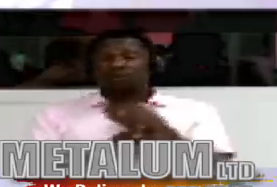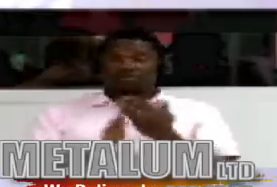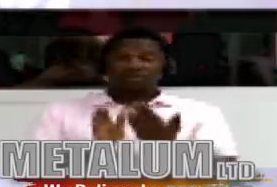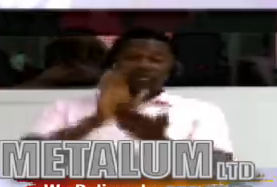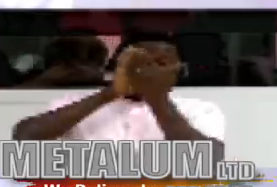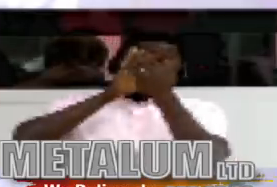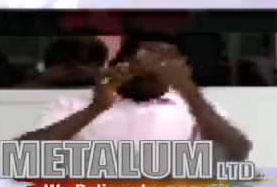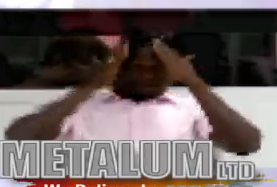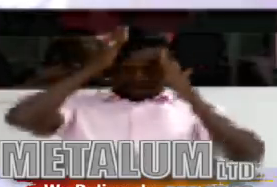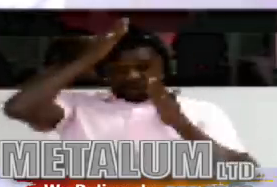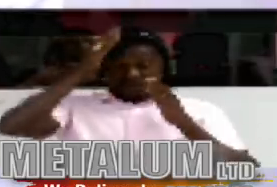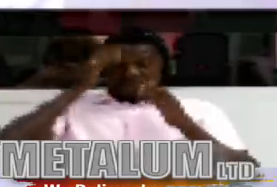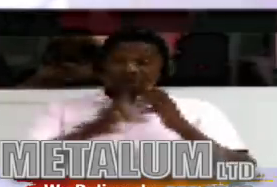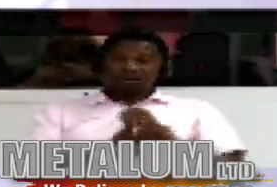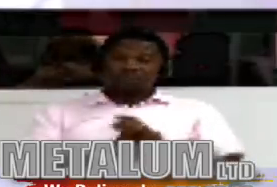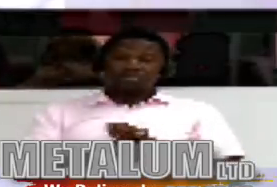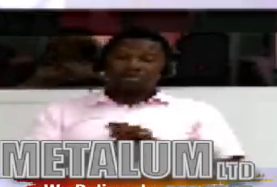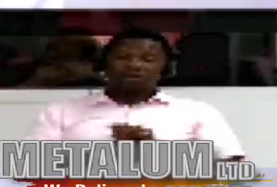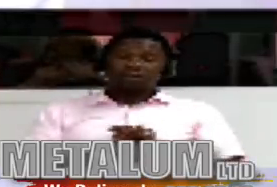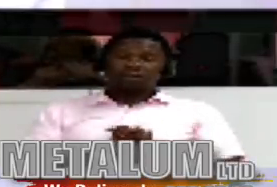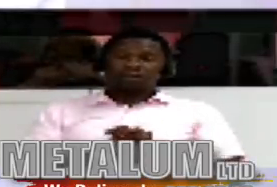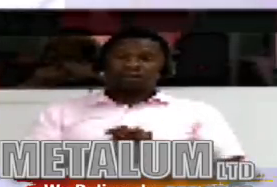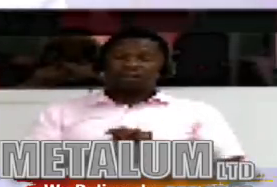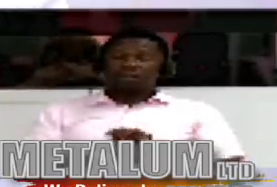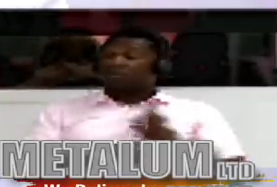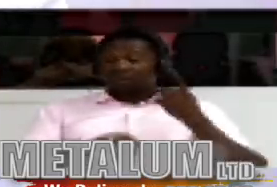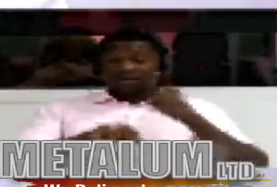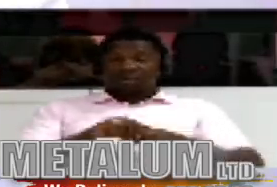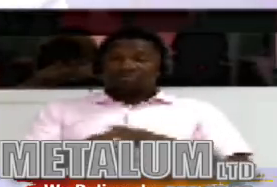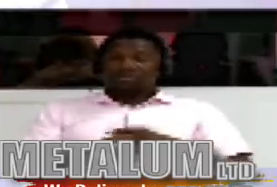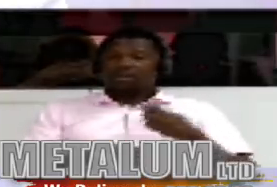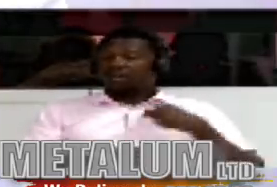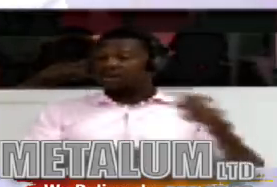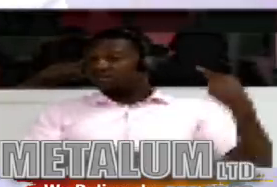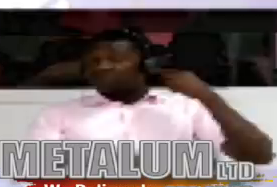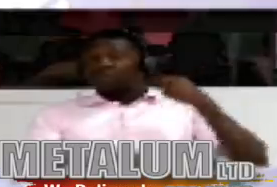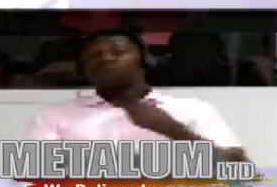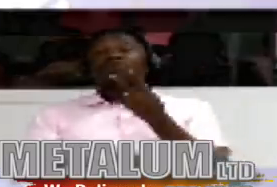soldiers. So all of a sudden I heard the voice, fire.